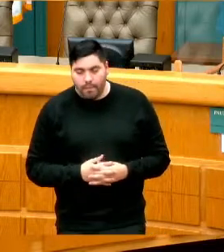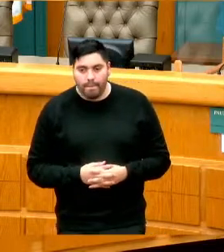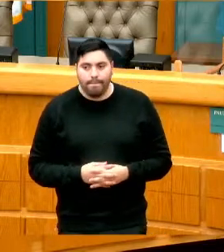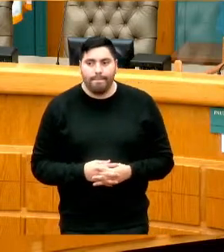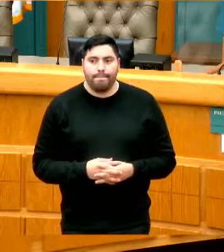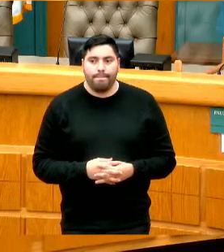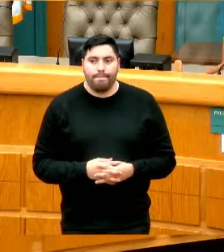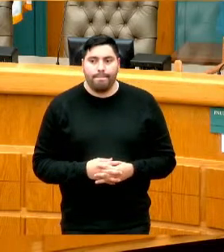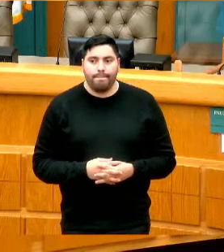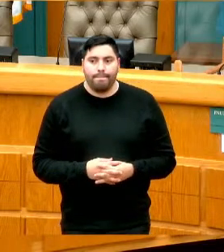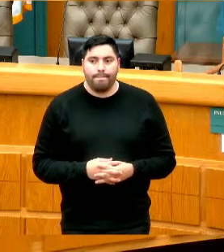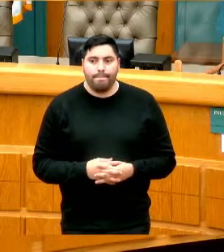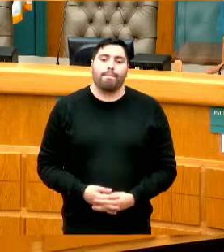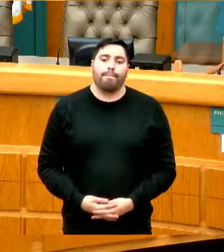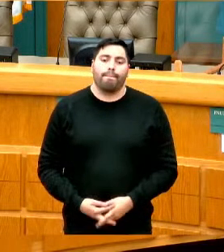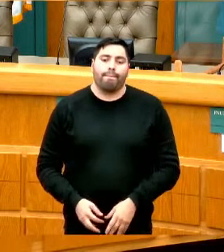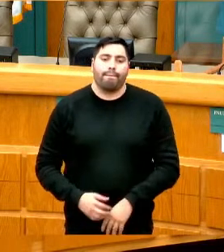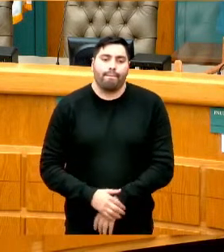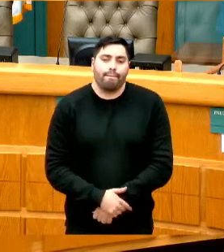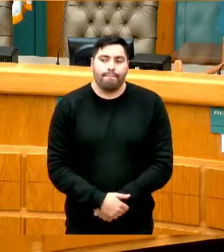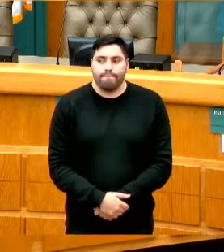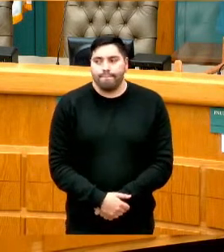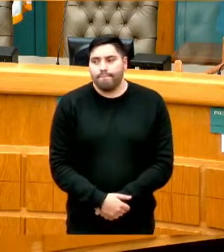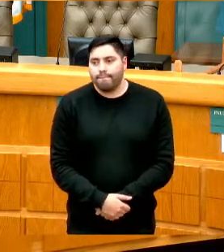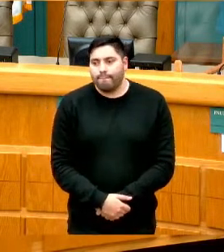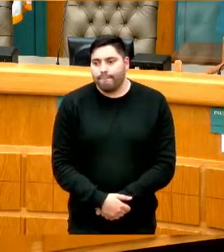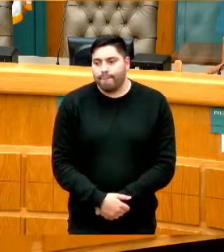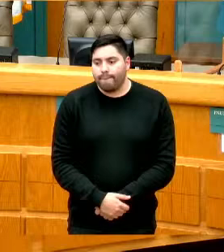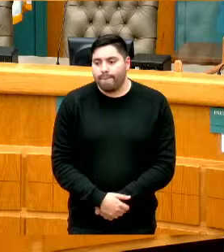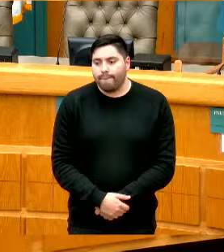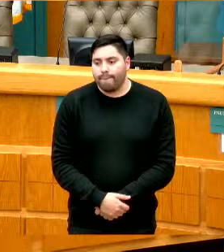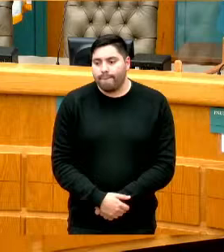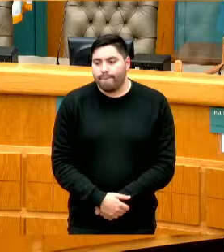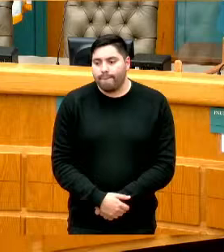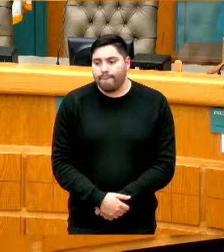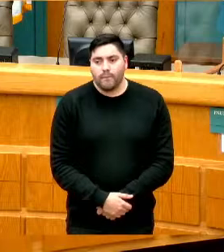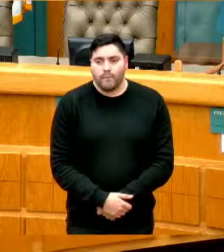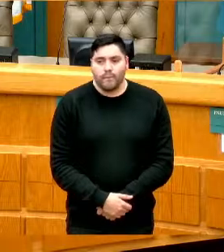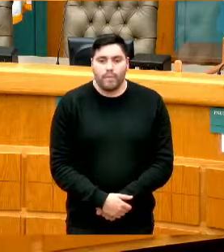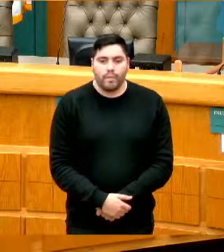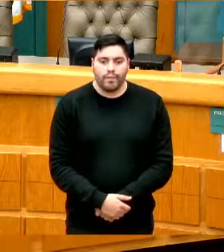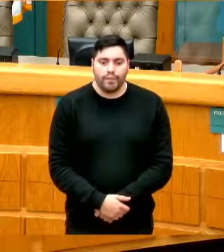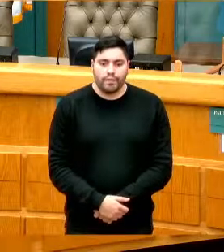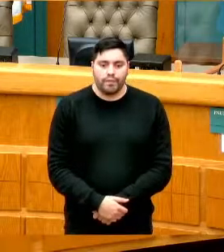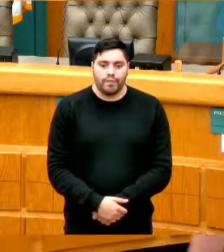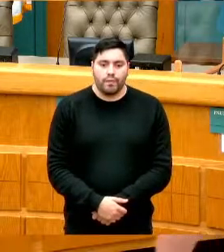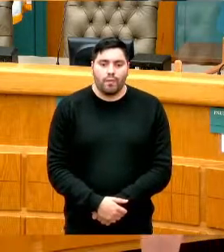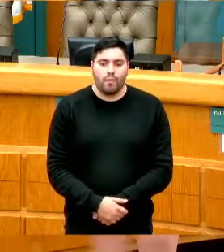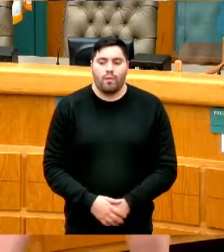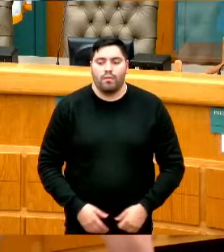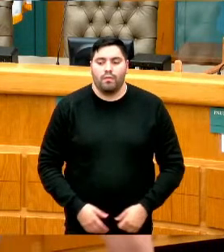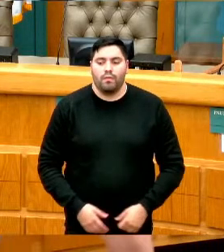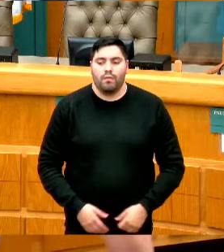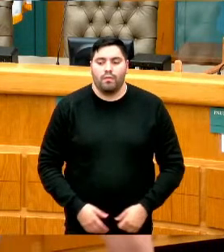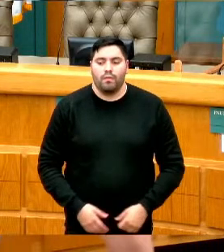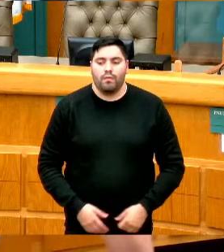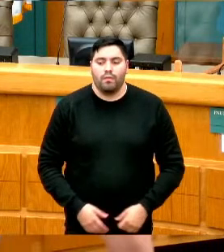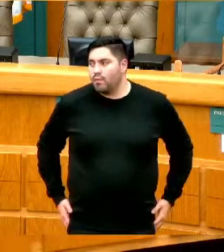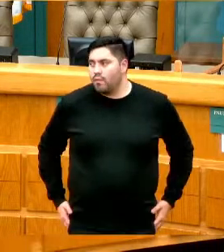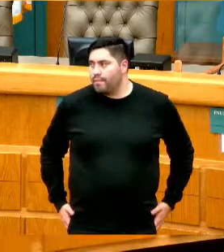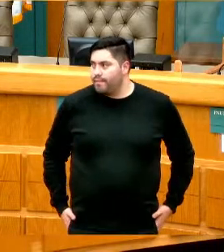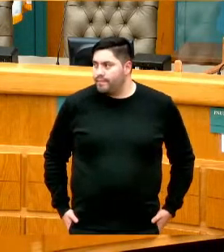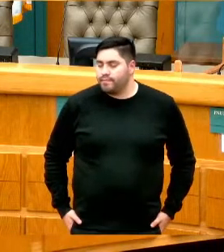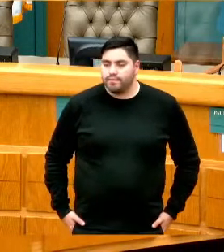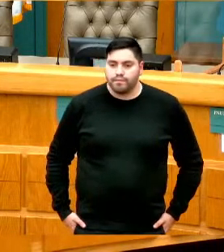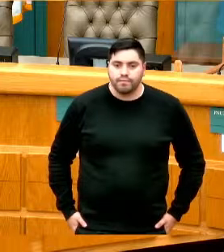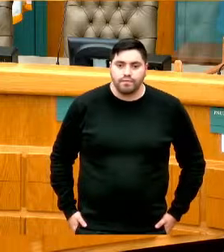estudiantes de enfermería del Colegio del Mar. Le queremos recordar que la vacuna está disponible para cualquier persona mayor de 16 años, no importa a qué se dedique